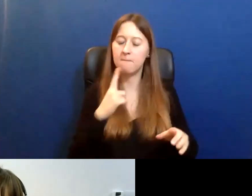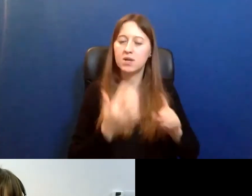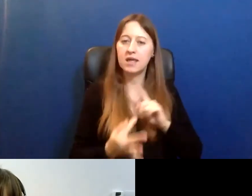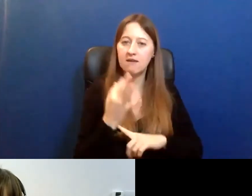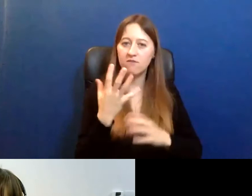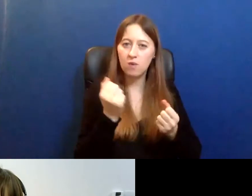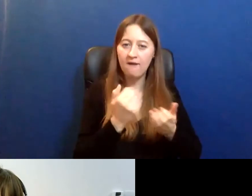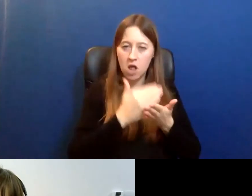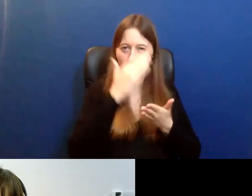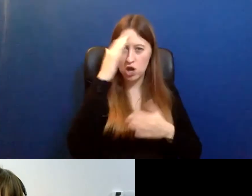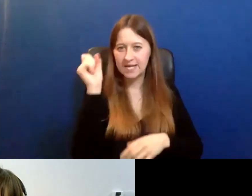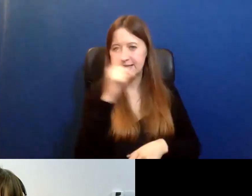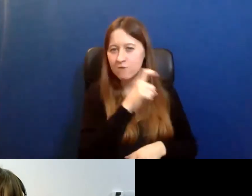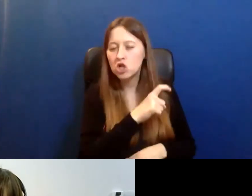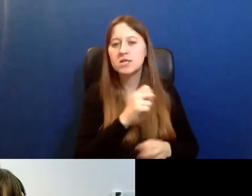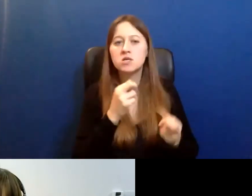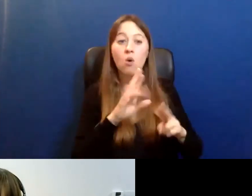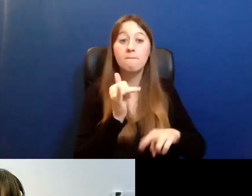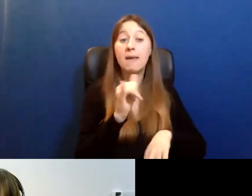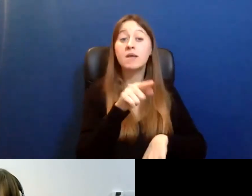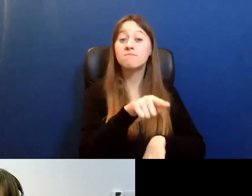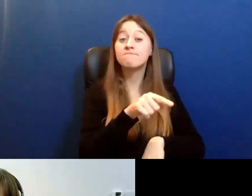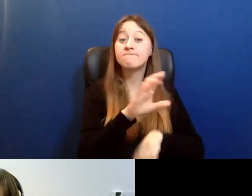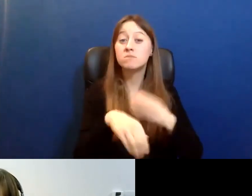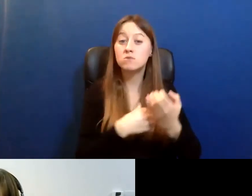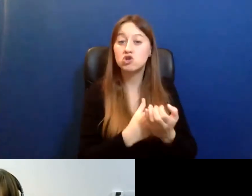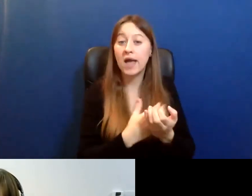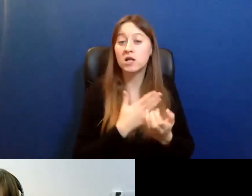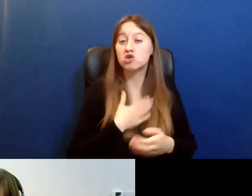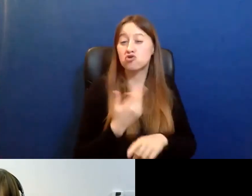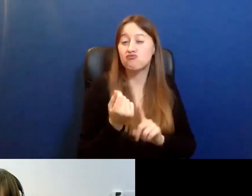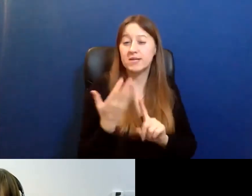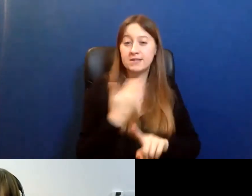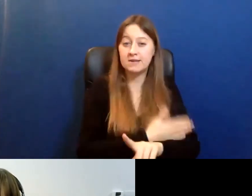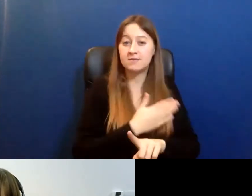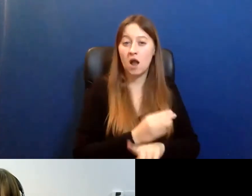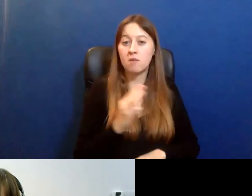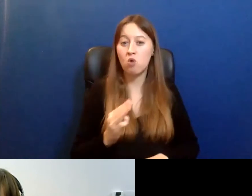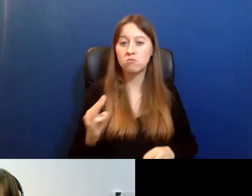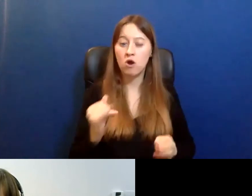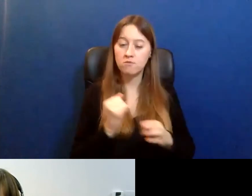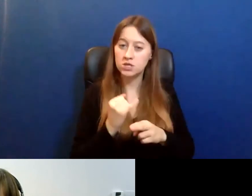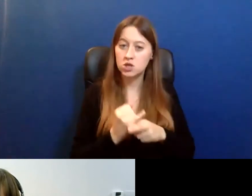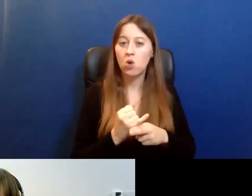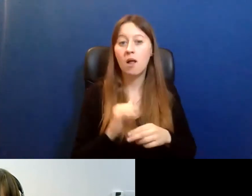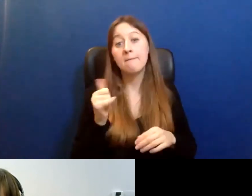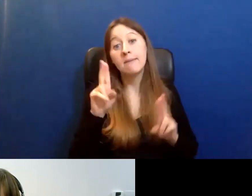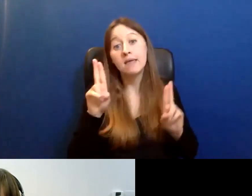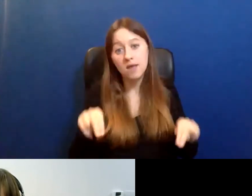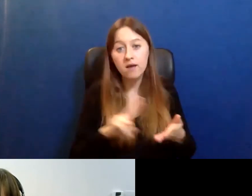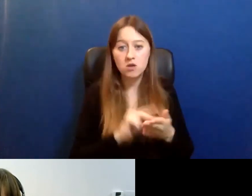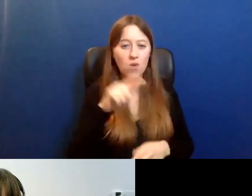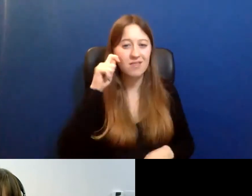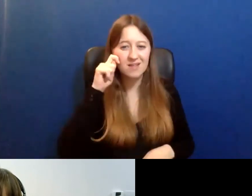and maybe they're just, you know, just at the start of secondary, then I think you can stretch to using some of these tests, but I think it's not appropriate to use them